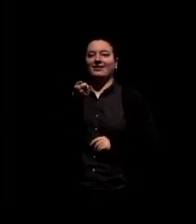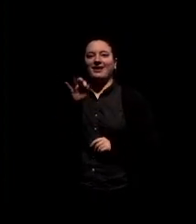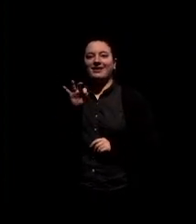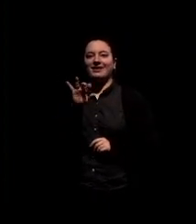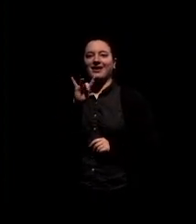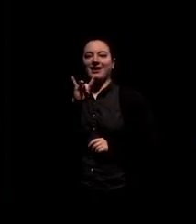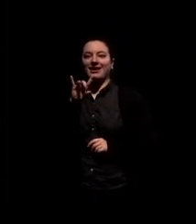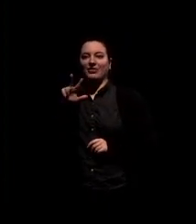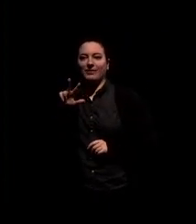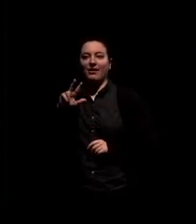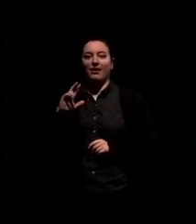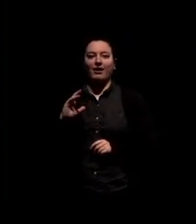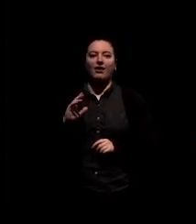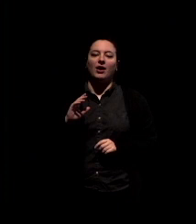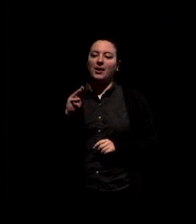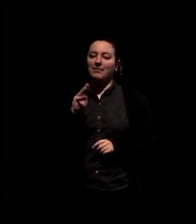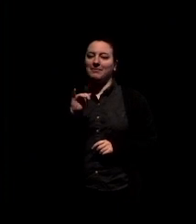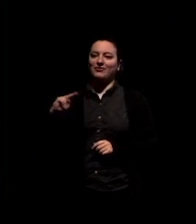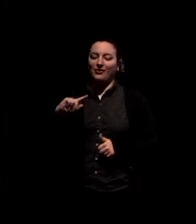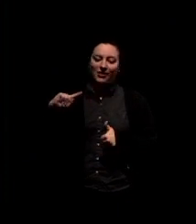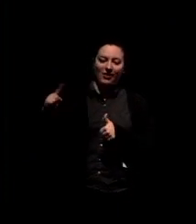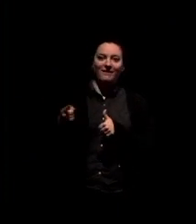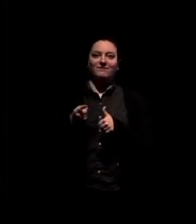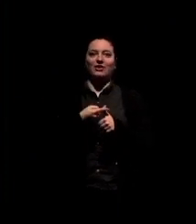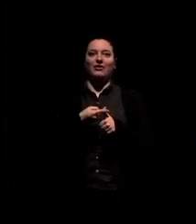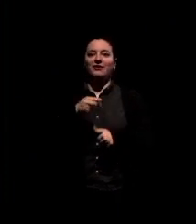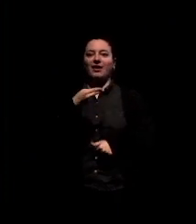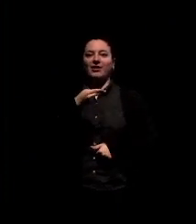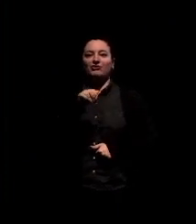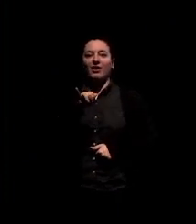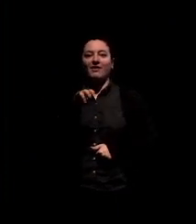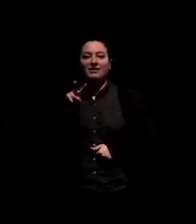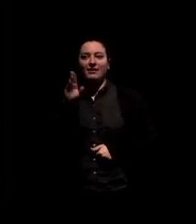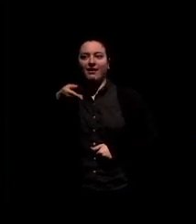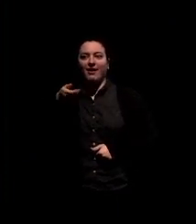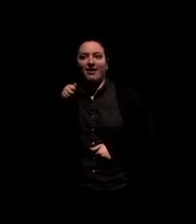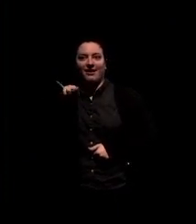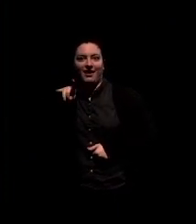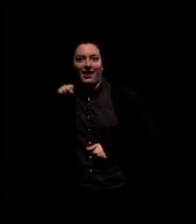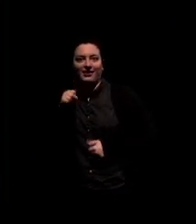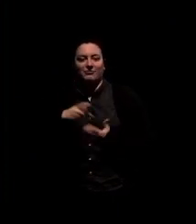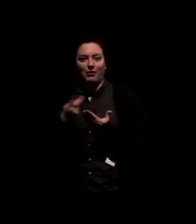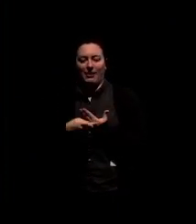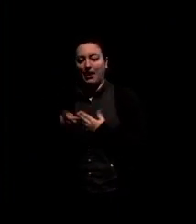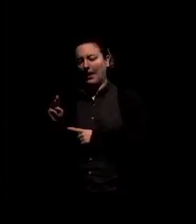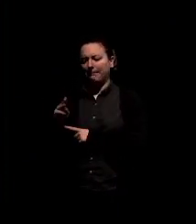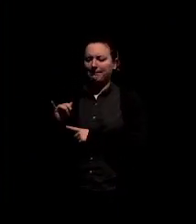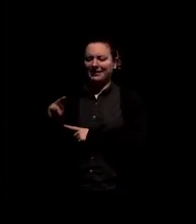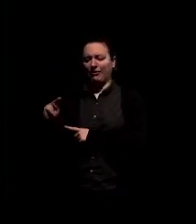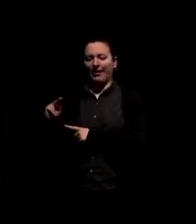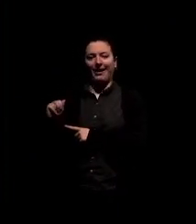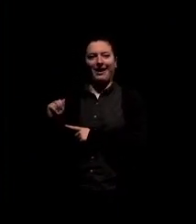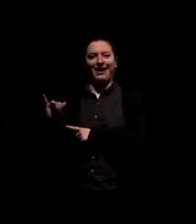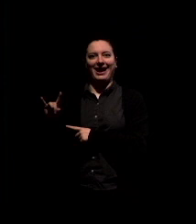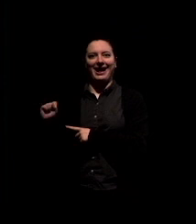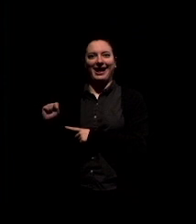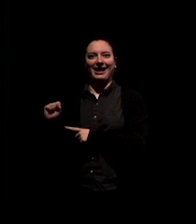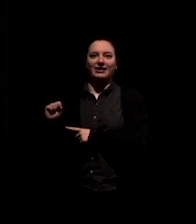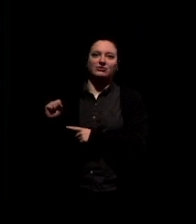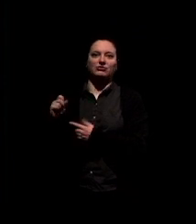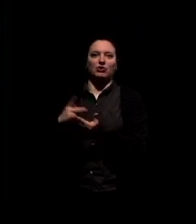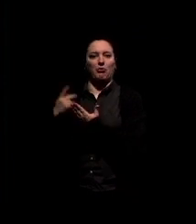first HIV/AIDS organization, the Minnesota AIDS Project. And for the first three decades of our existence, we were focused on ending the